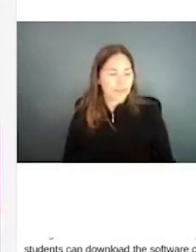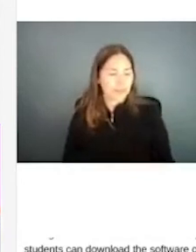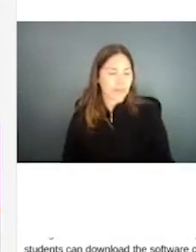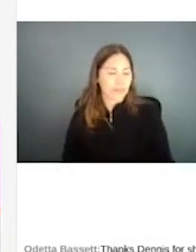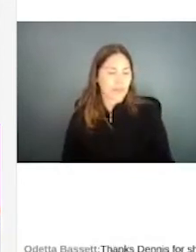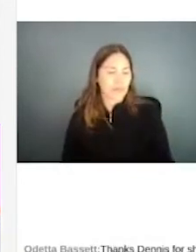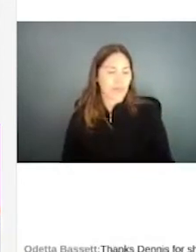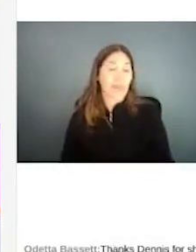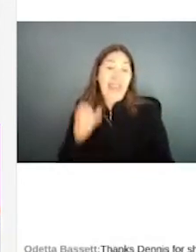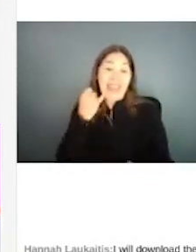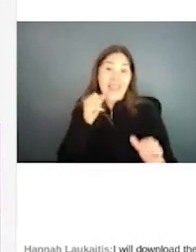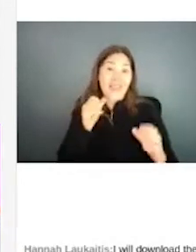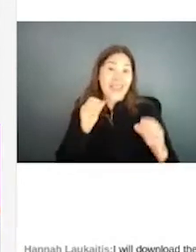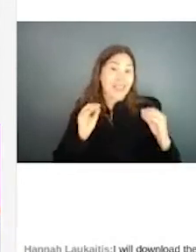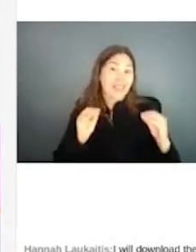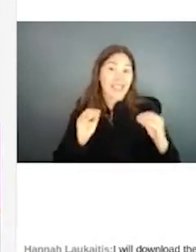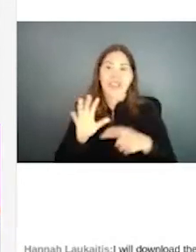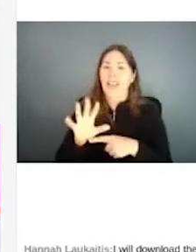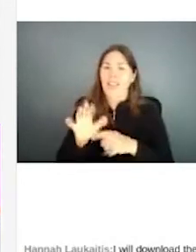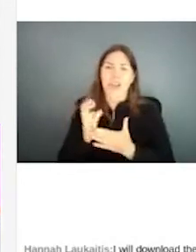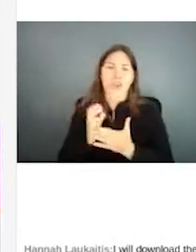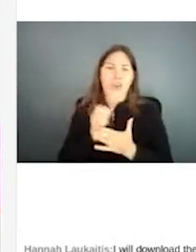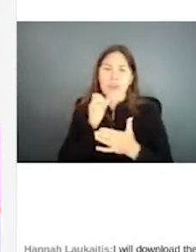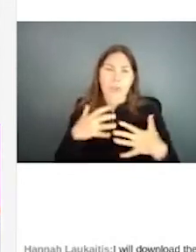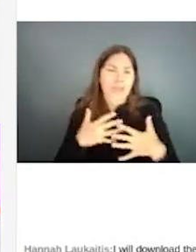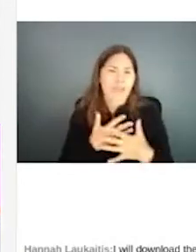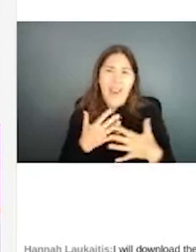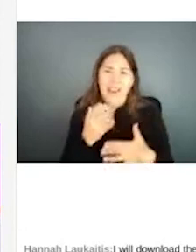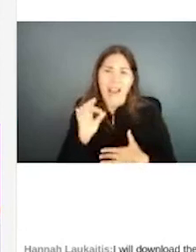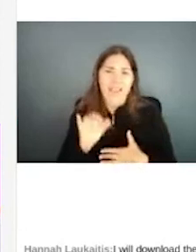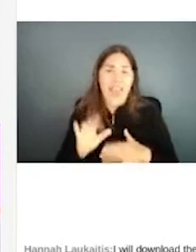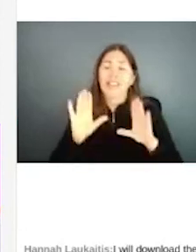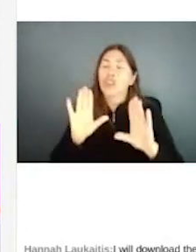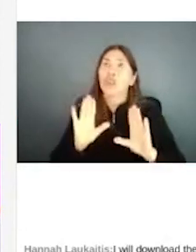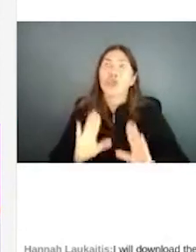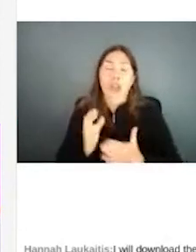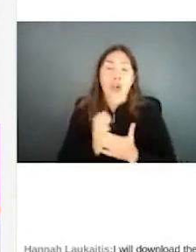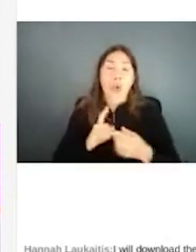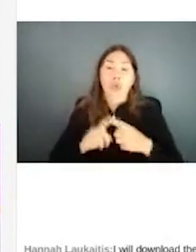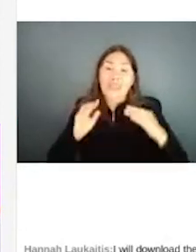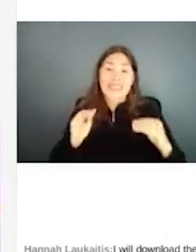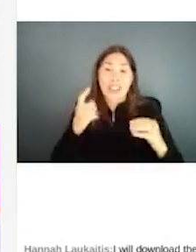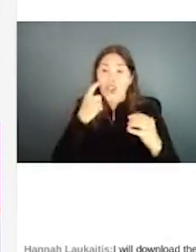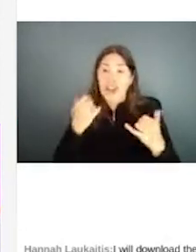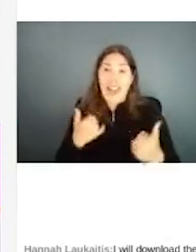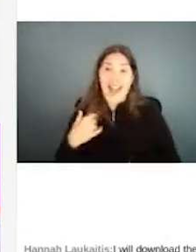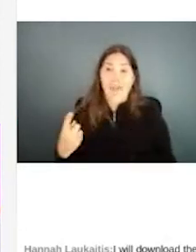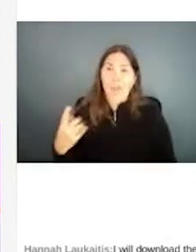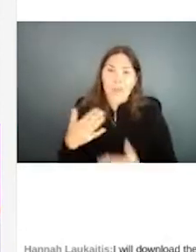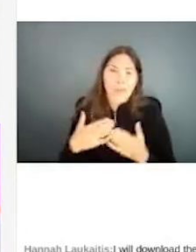And if you're not teaching the video course, don't be afraid of it. It's a great course to teach. Currently, there's only one piece of software in